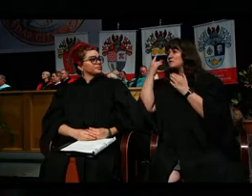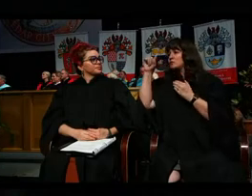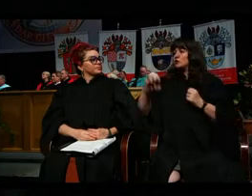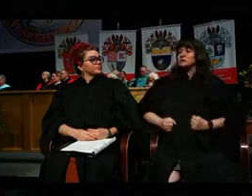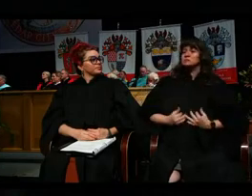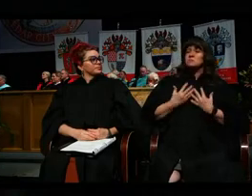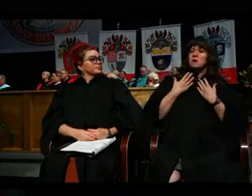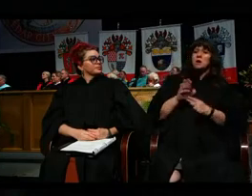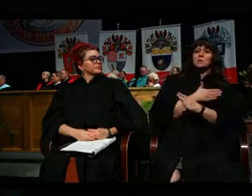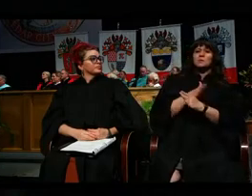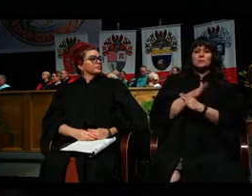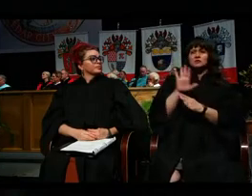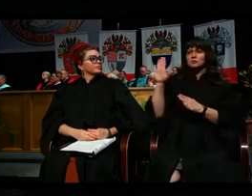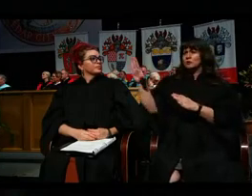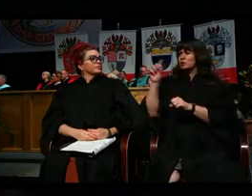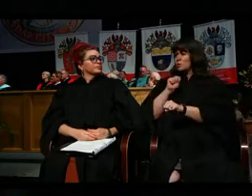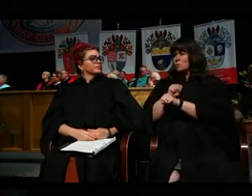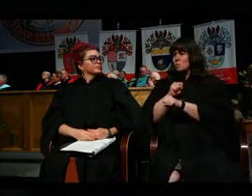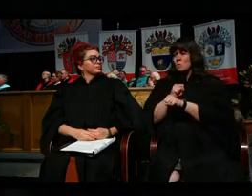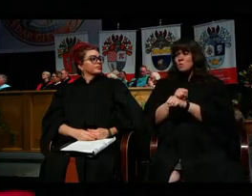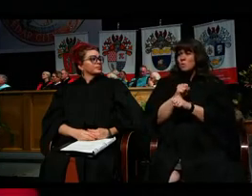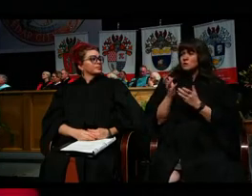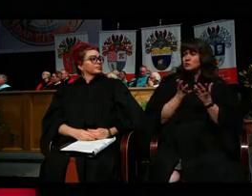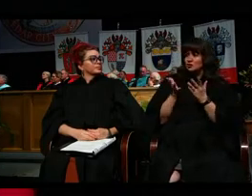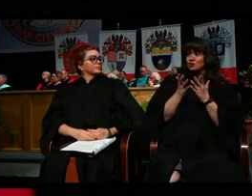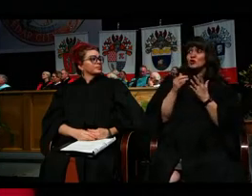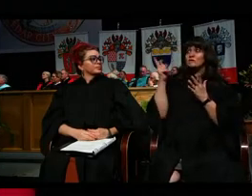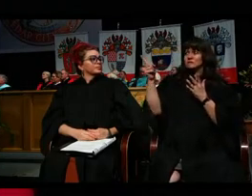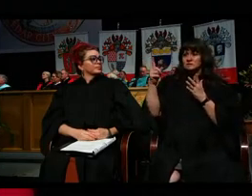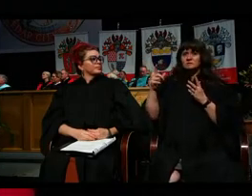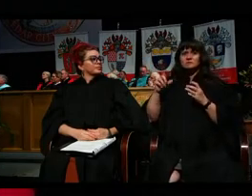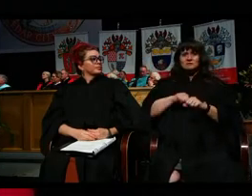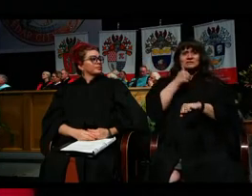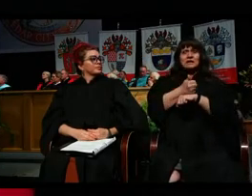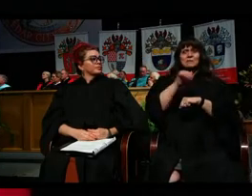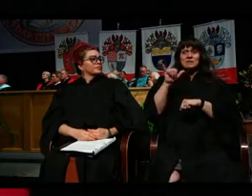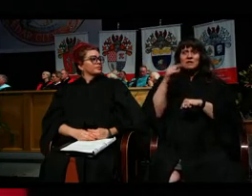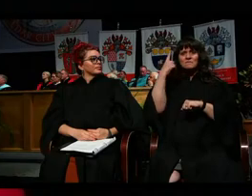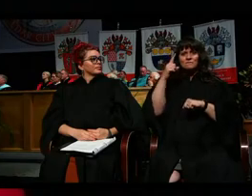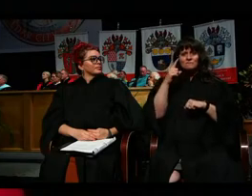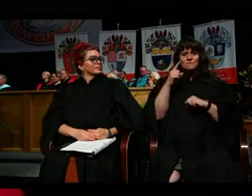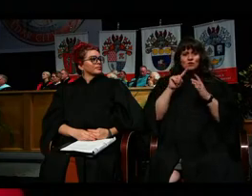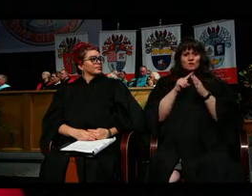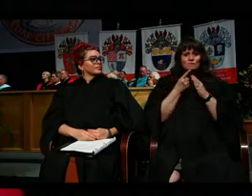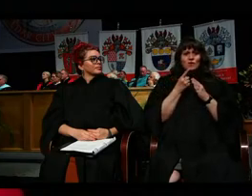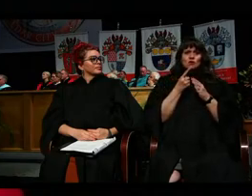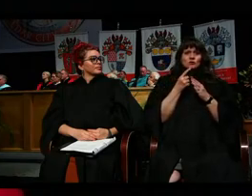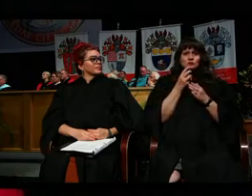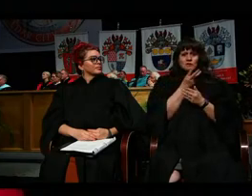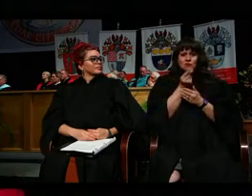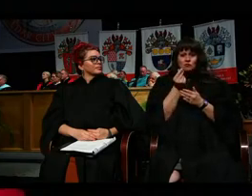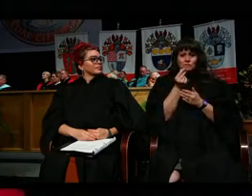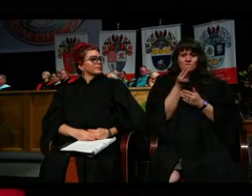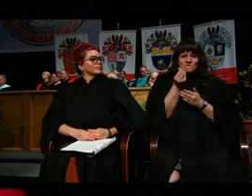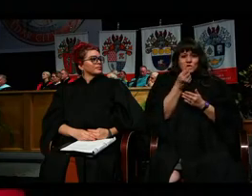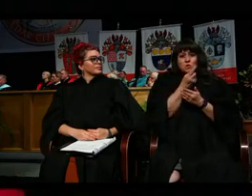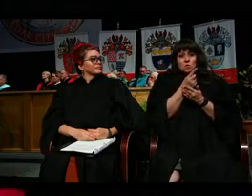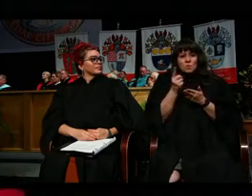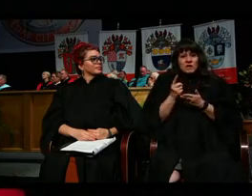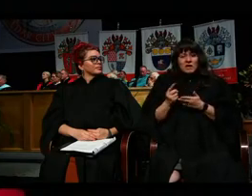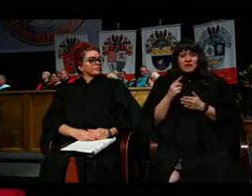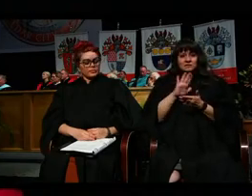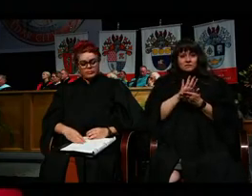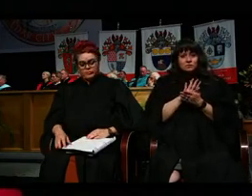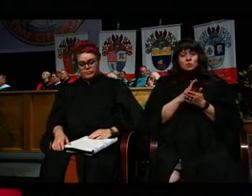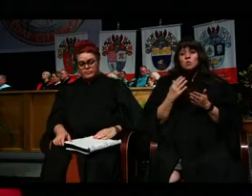work that you did to turn that around in the first few weeks of school. Special thanks to Vice Chair Anderson, Governor Cox, Commissioner